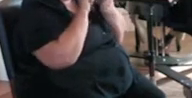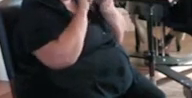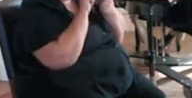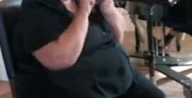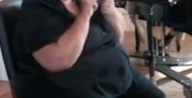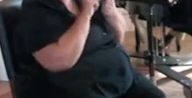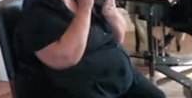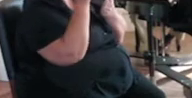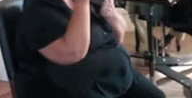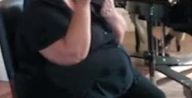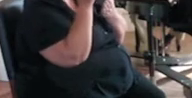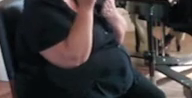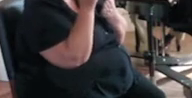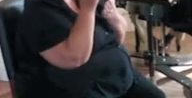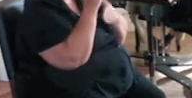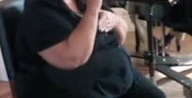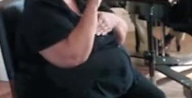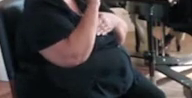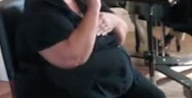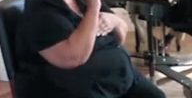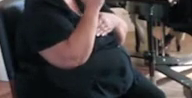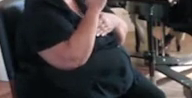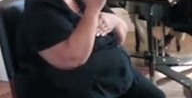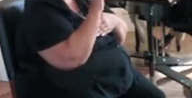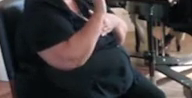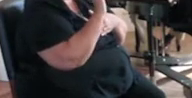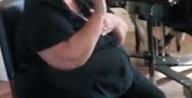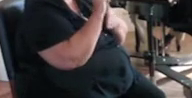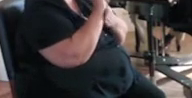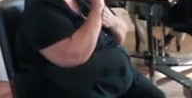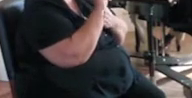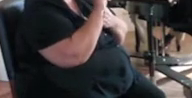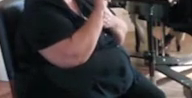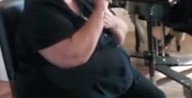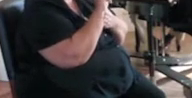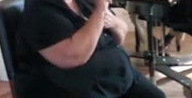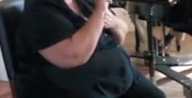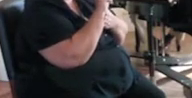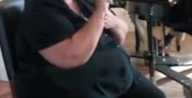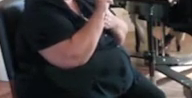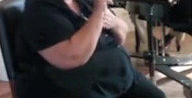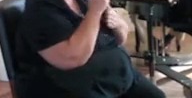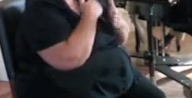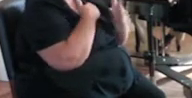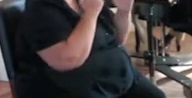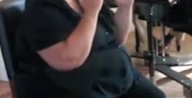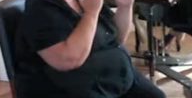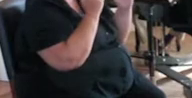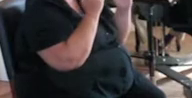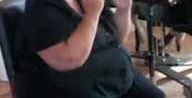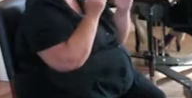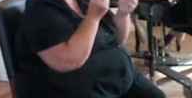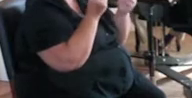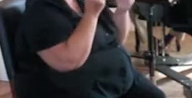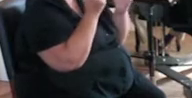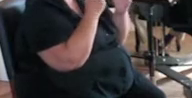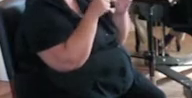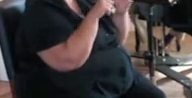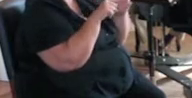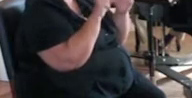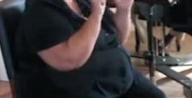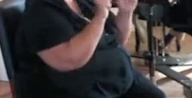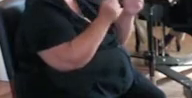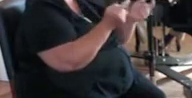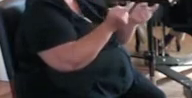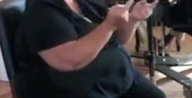Saturday, October 29th at 2 p.m. And I'm hoping that many of you can come